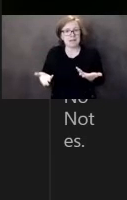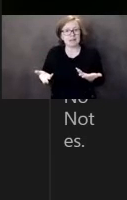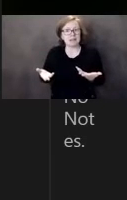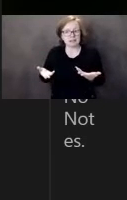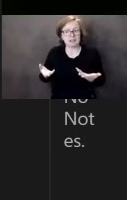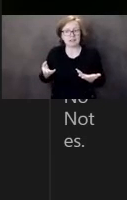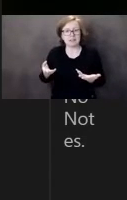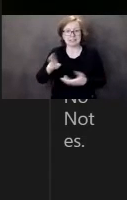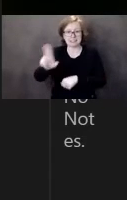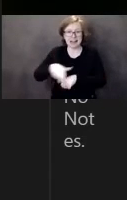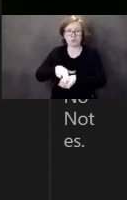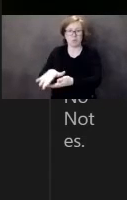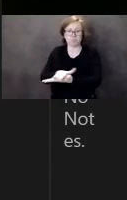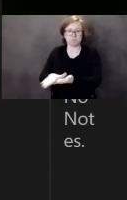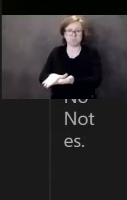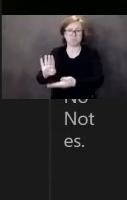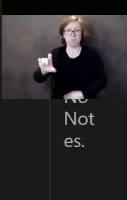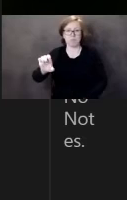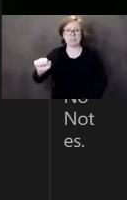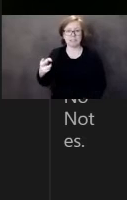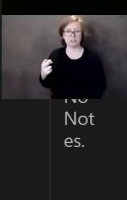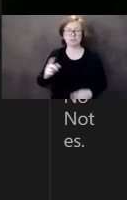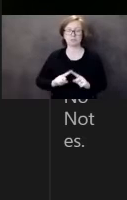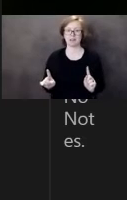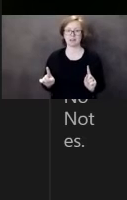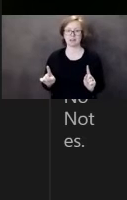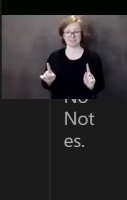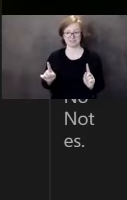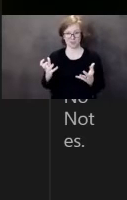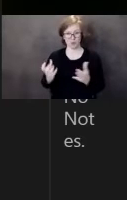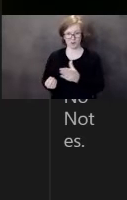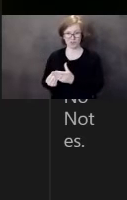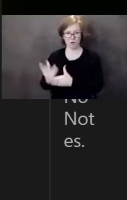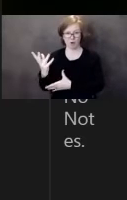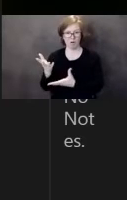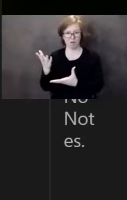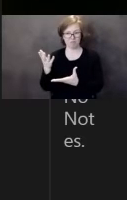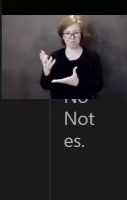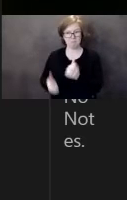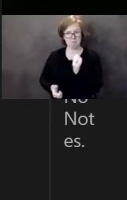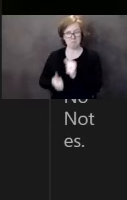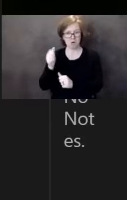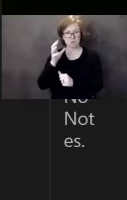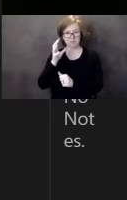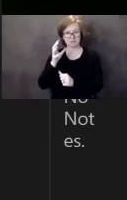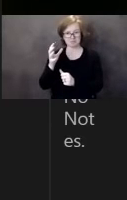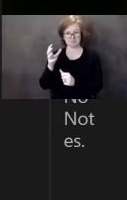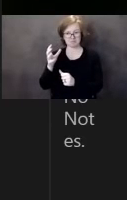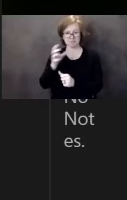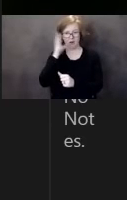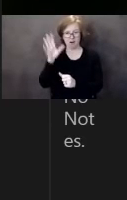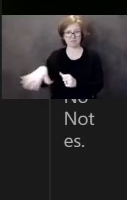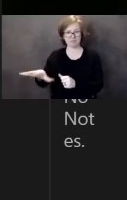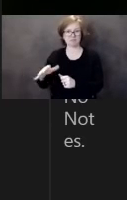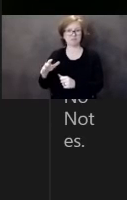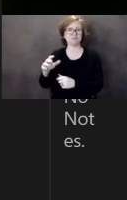but you're going to need to adjust that if you want to grow most of the crops that are part of pasture. Lots of you can learn